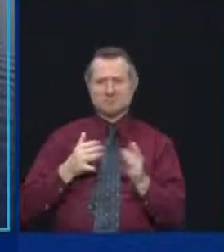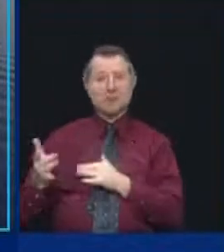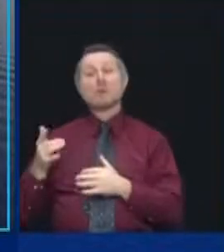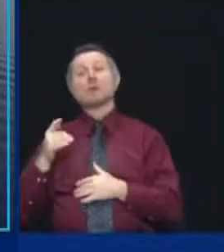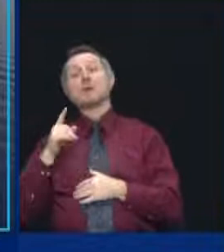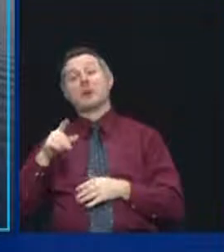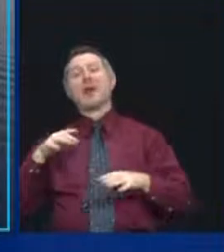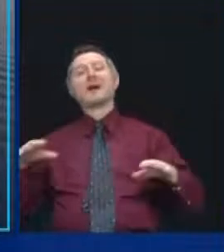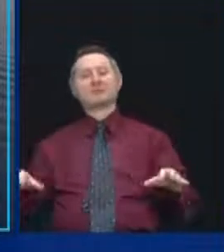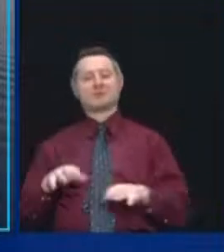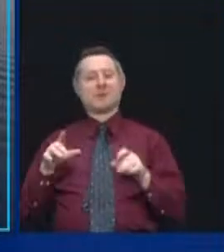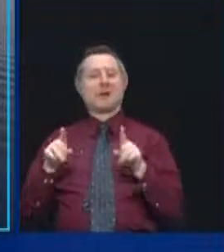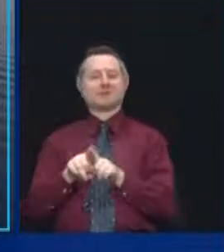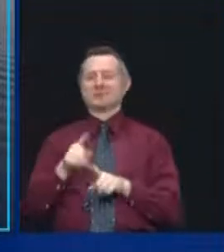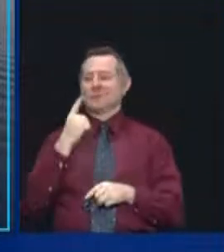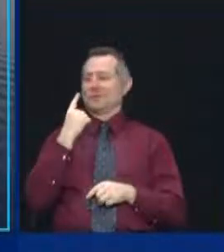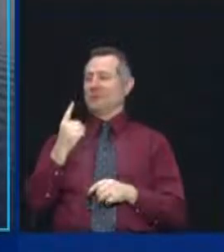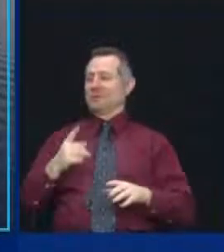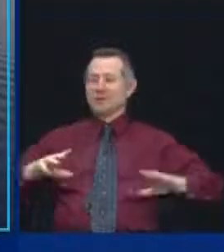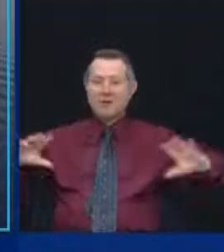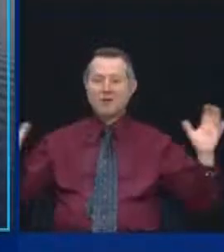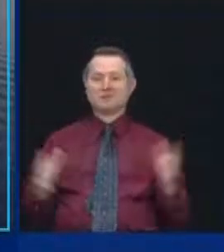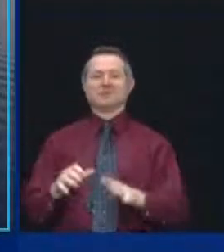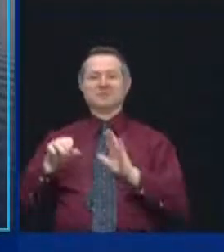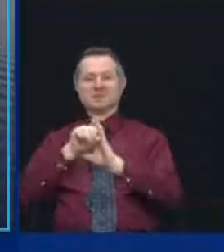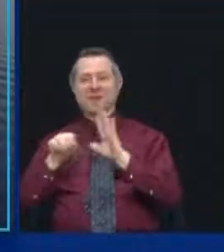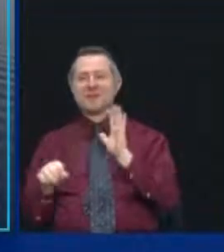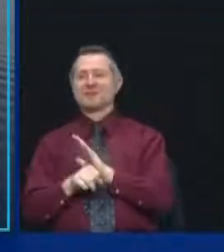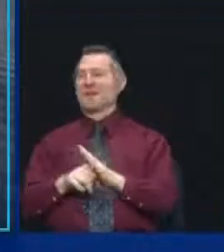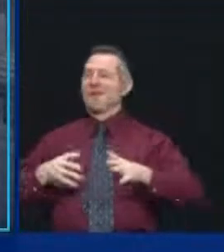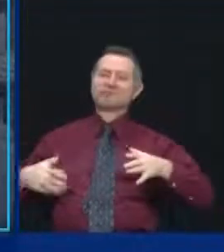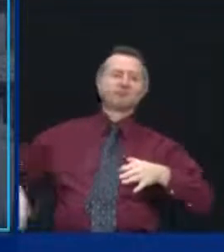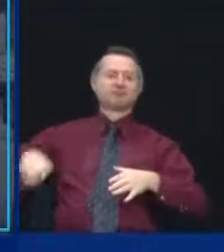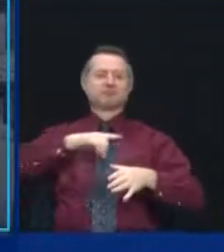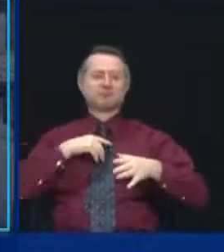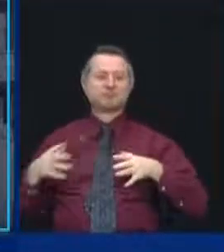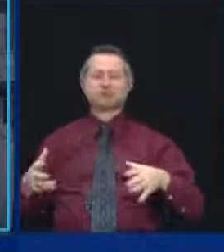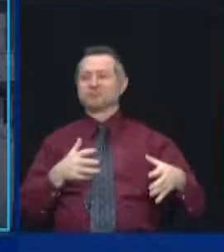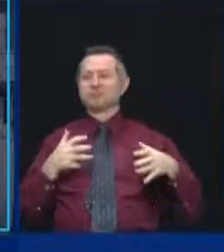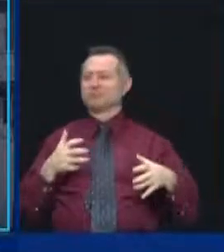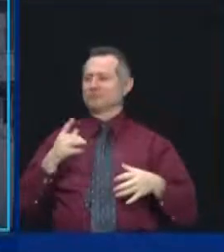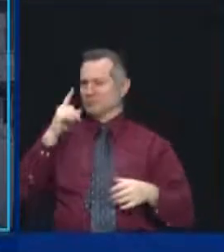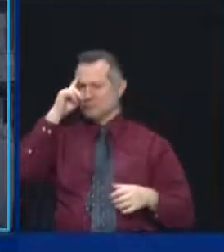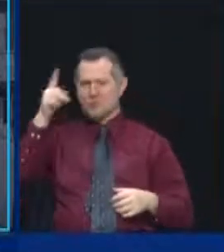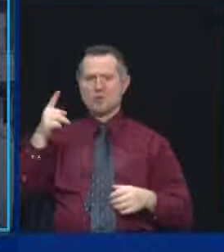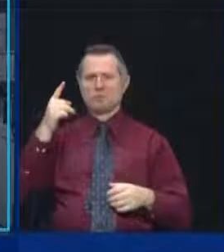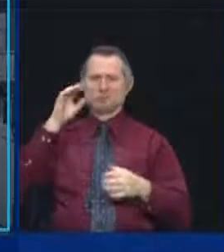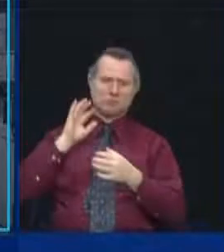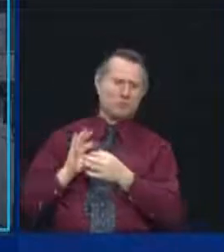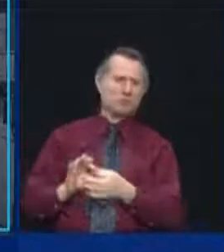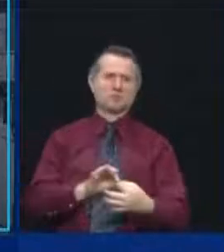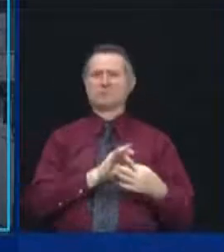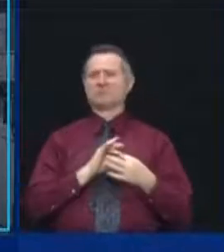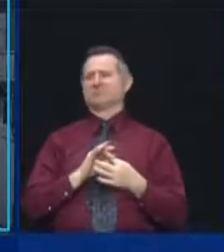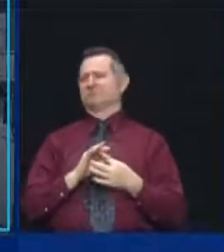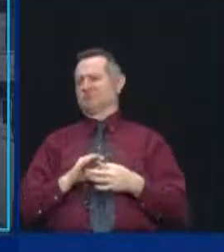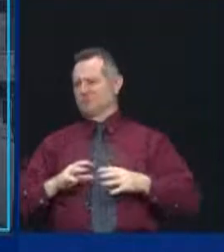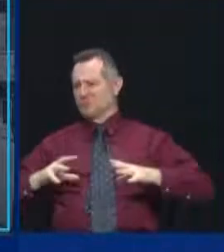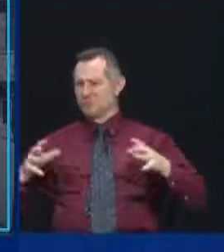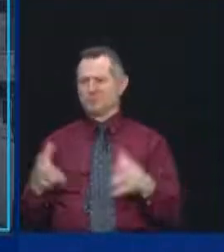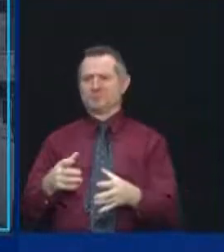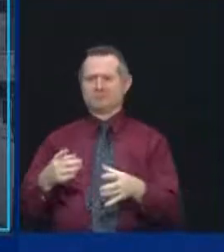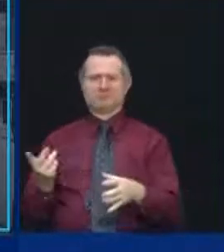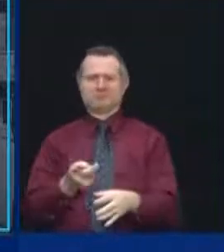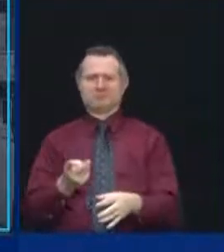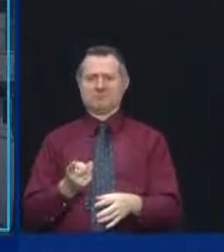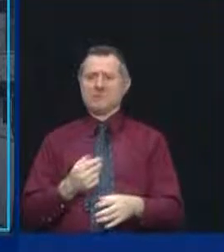one, acting as a smart, unified group. I want